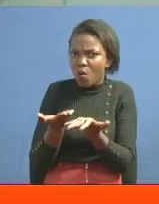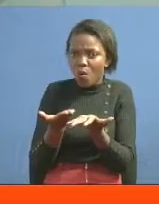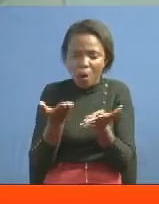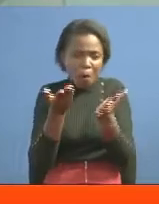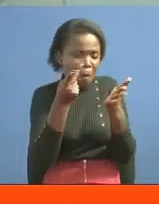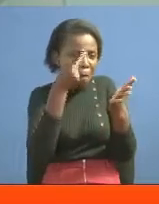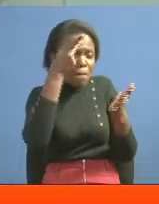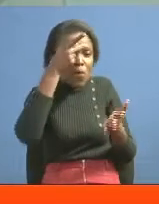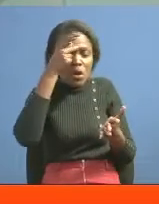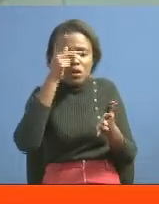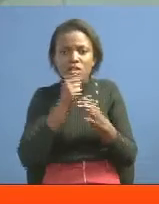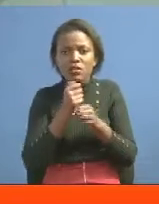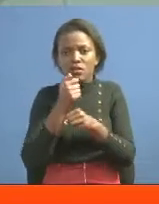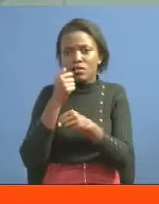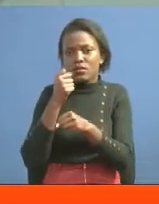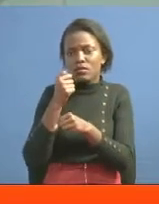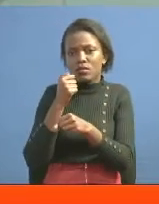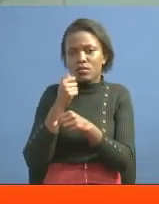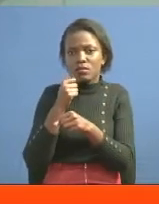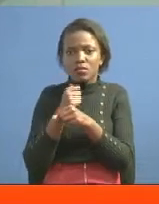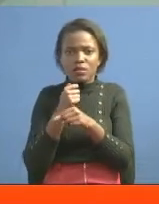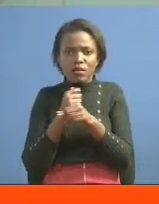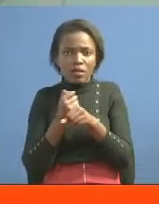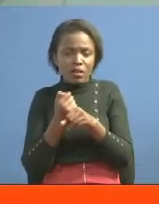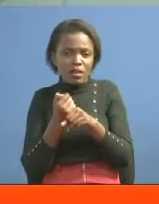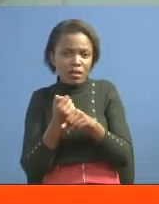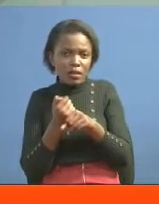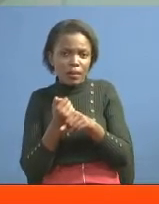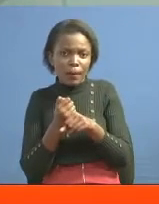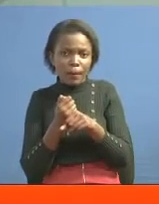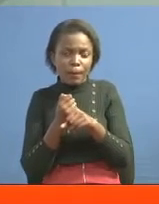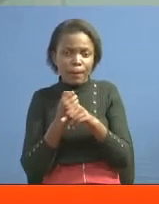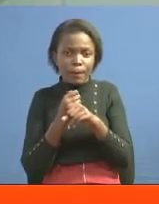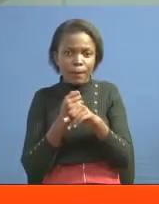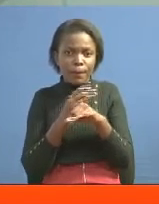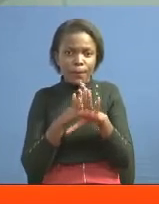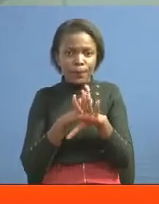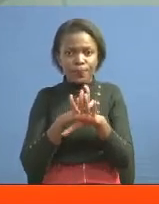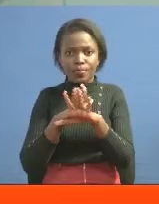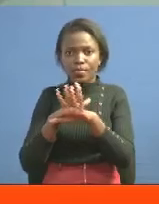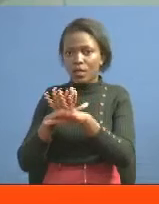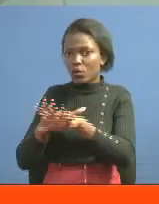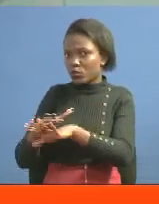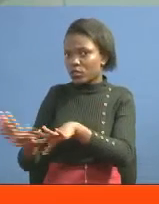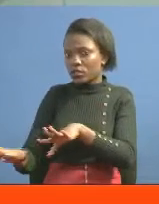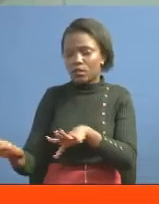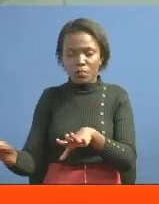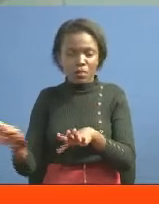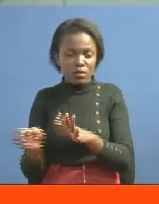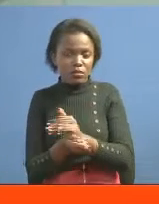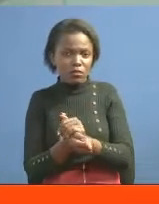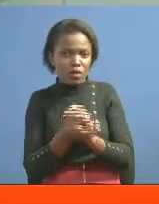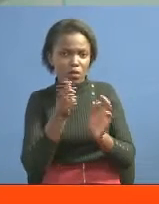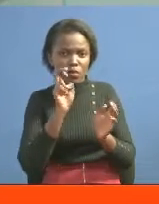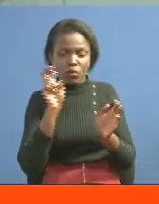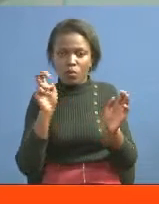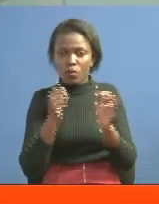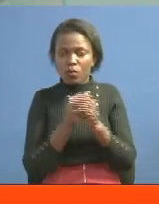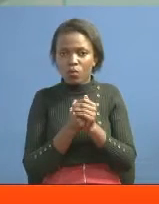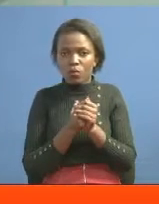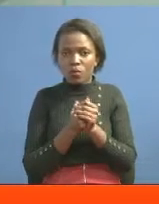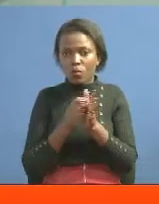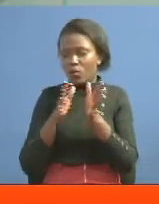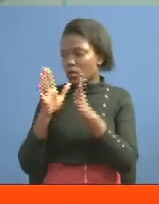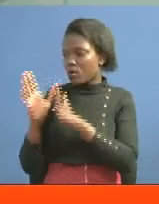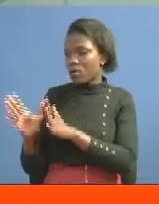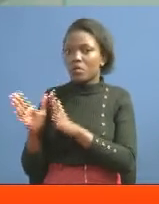policy. How do we provide an enabling environment for SMEs to operate, especially within the kind of environment we find ourselves? So bouncing